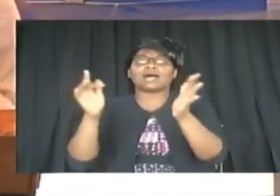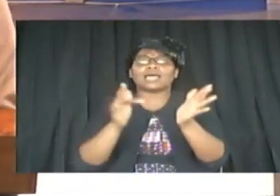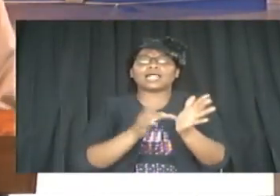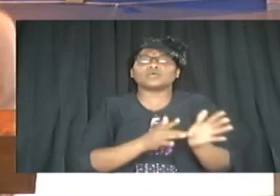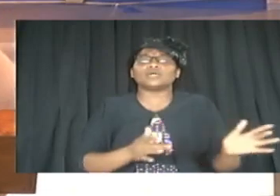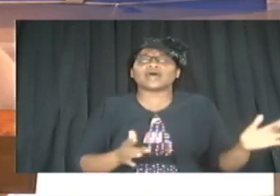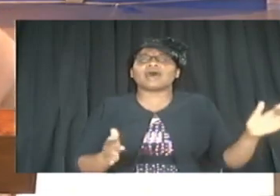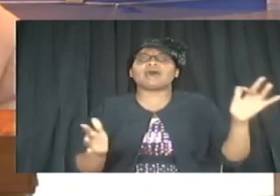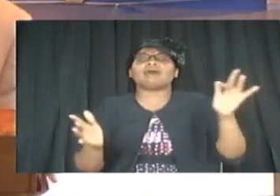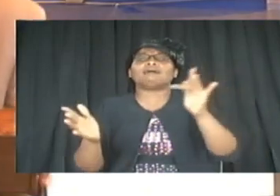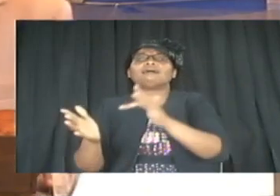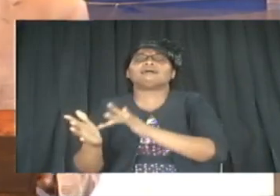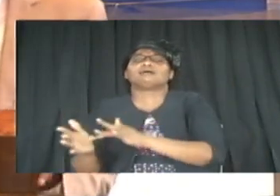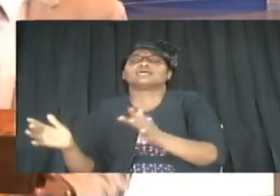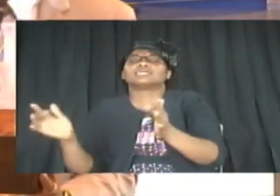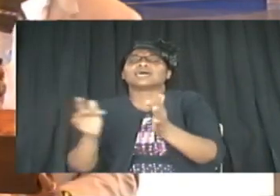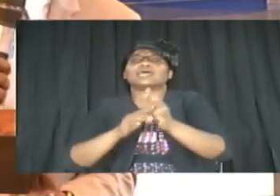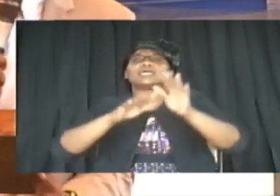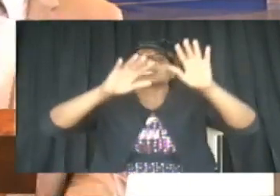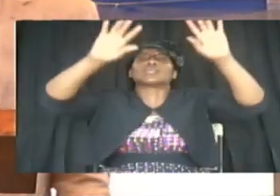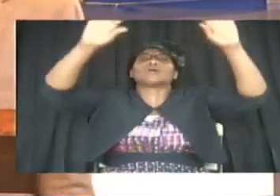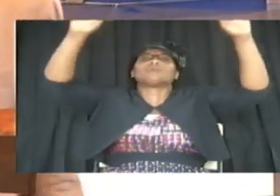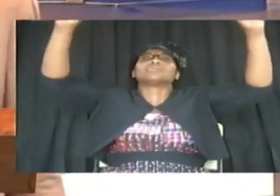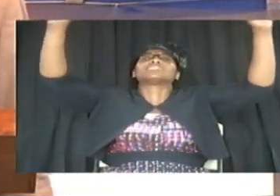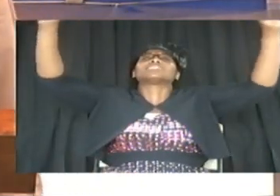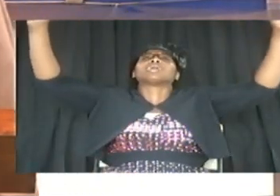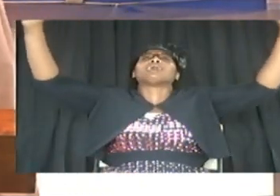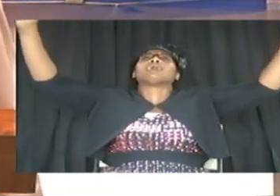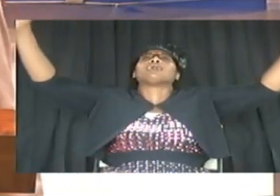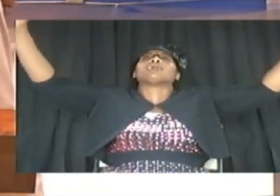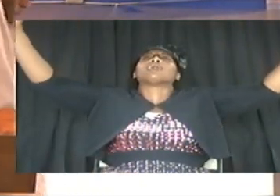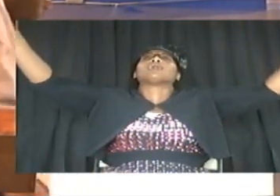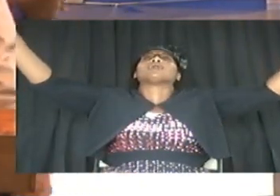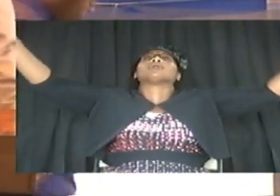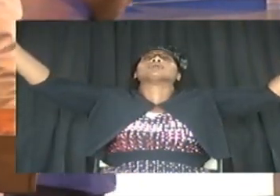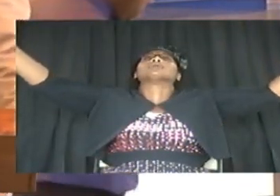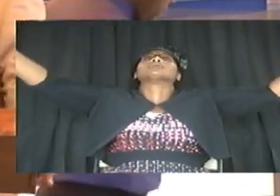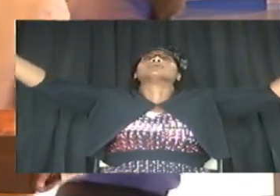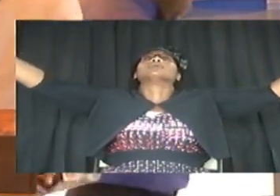Jesus. Ah, yeah, yeah, yeah. Jesus, Jesus.